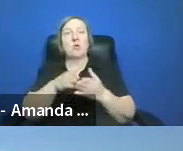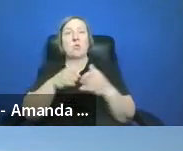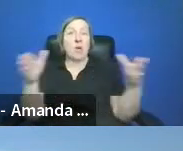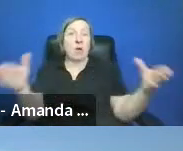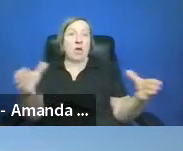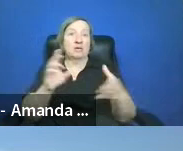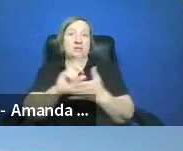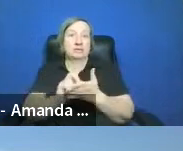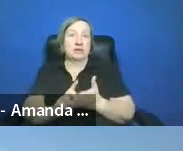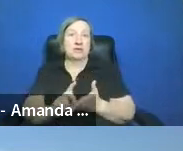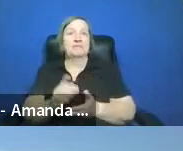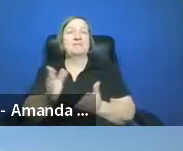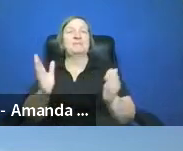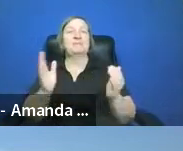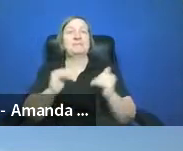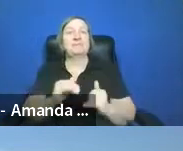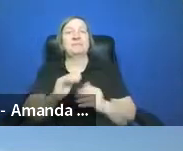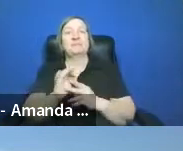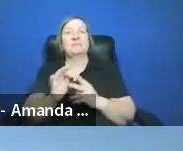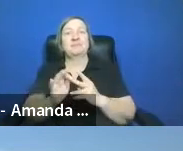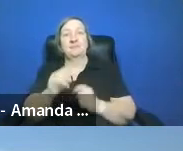please.